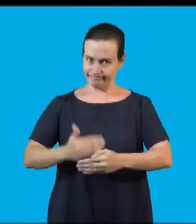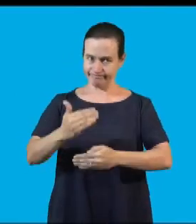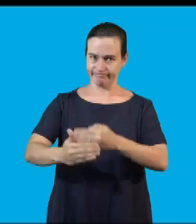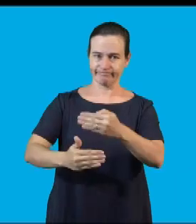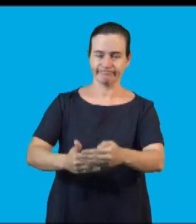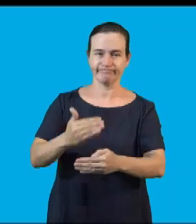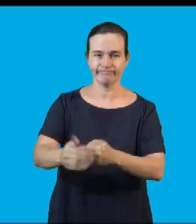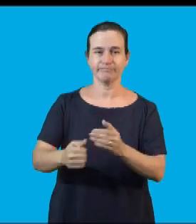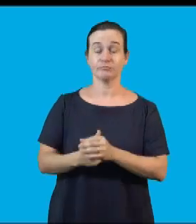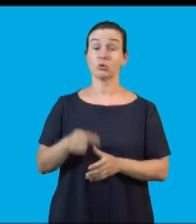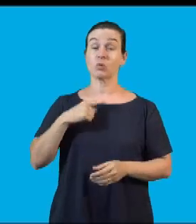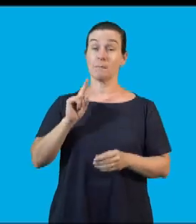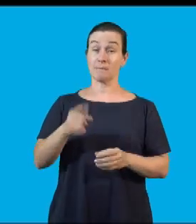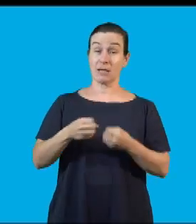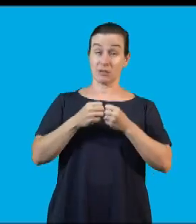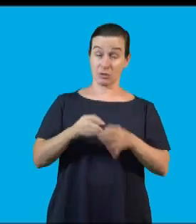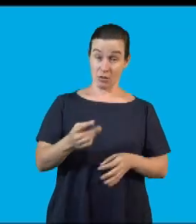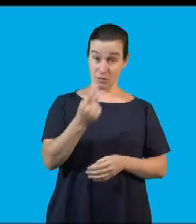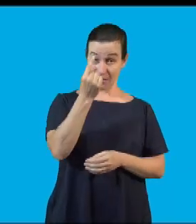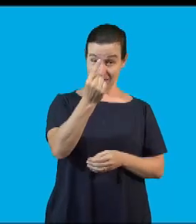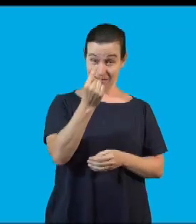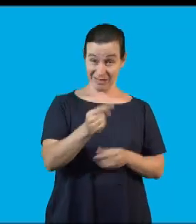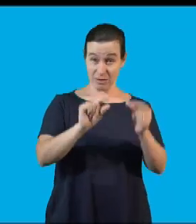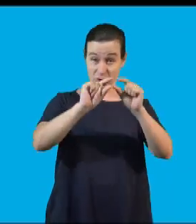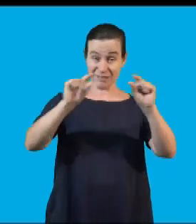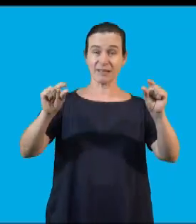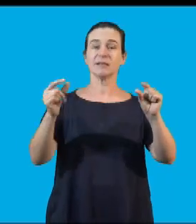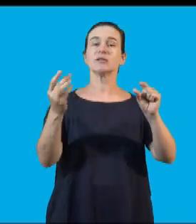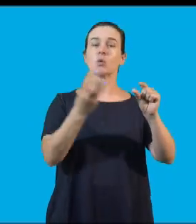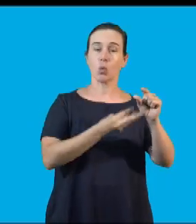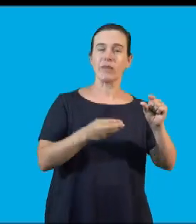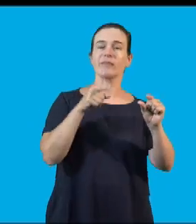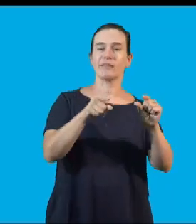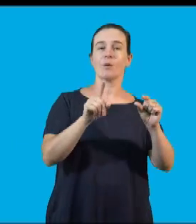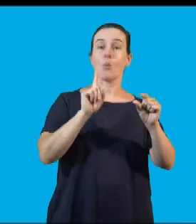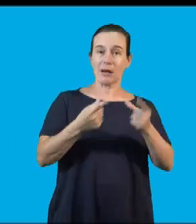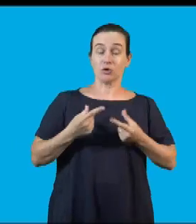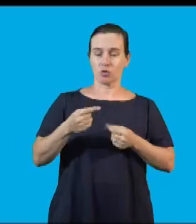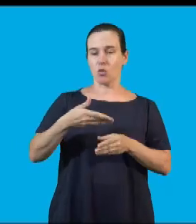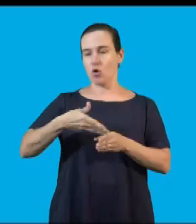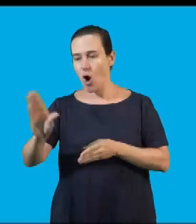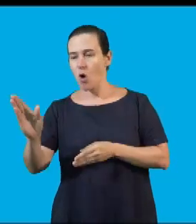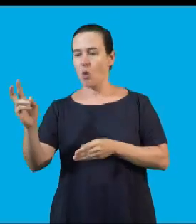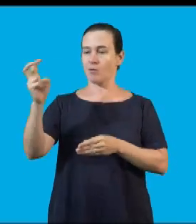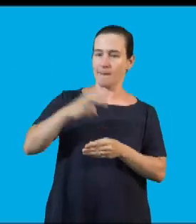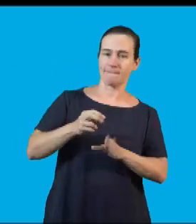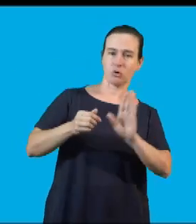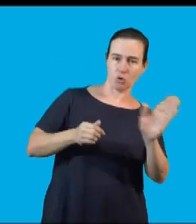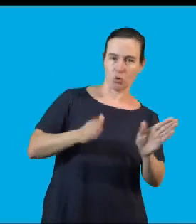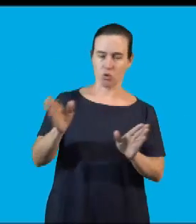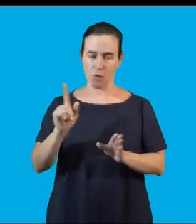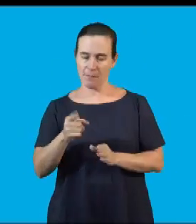use the imperative form by starting with each sentence with the verb in its base form.